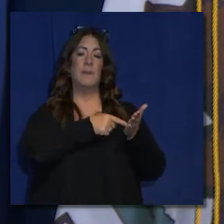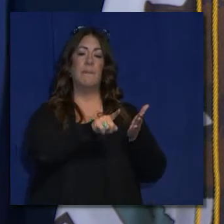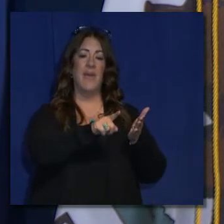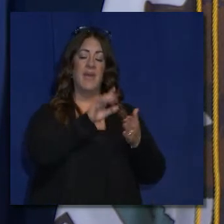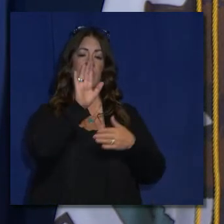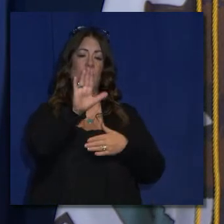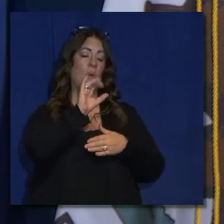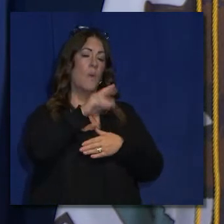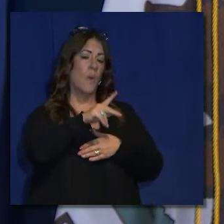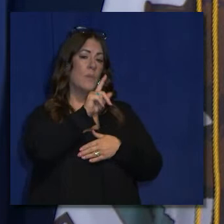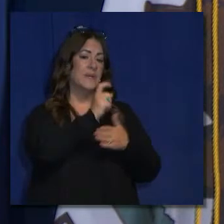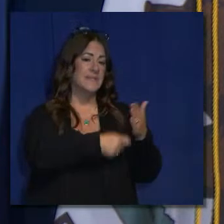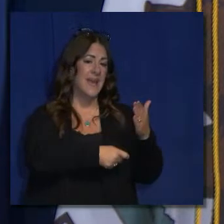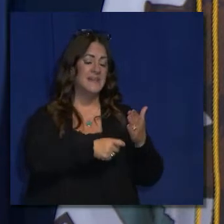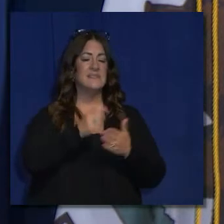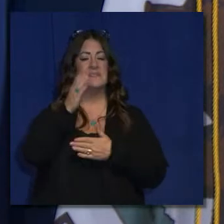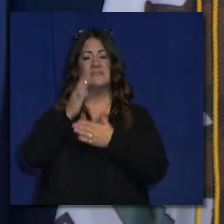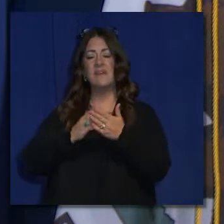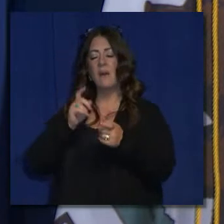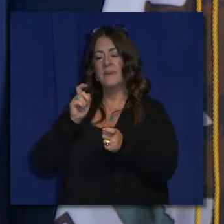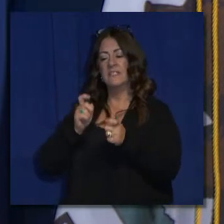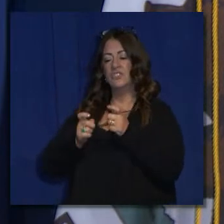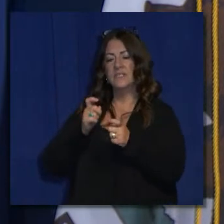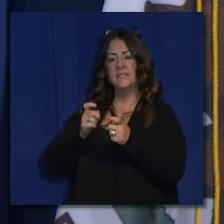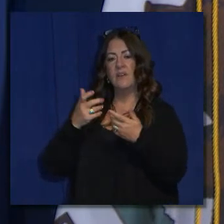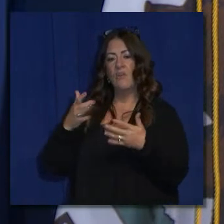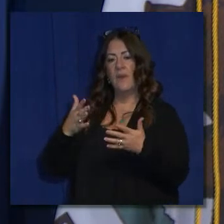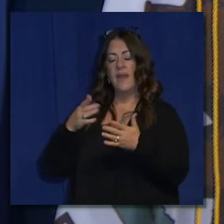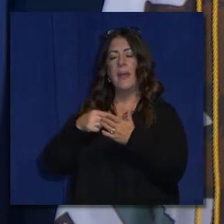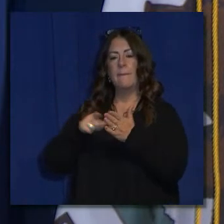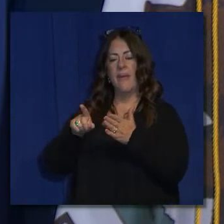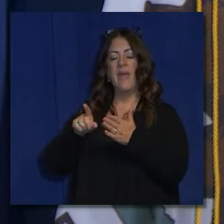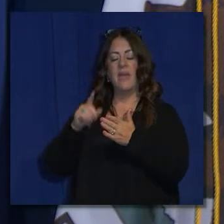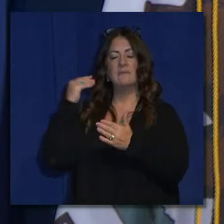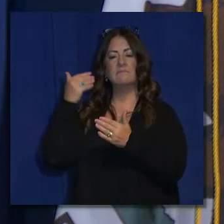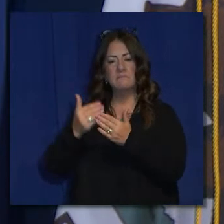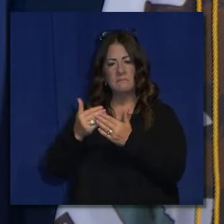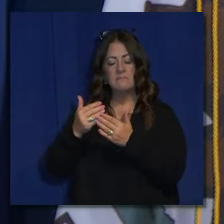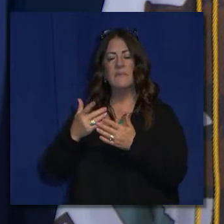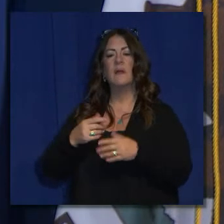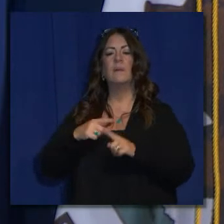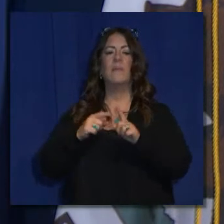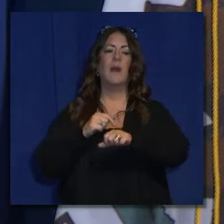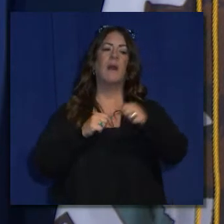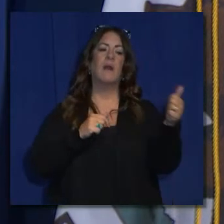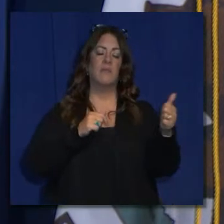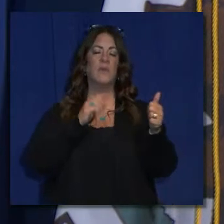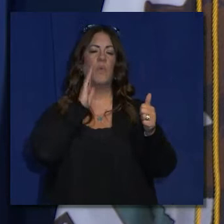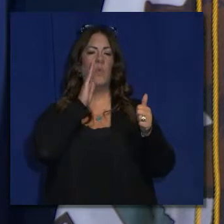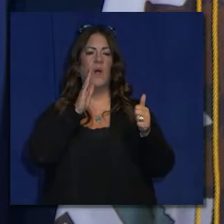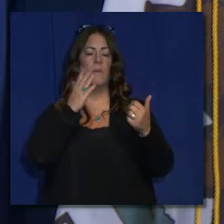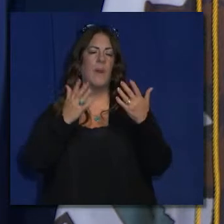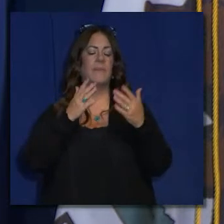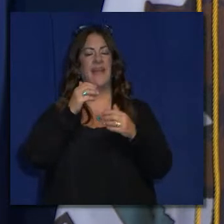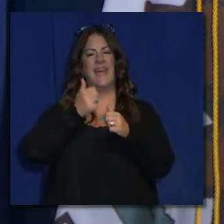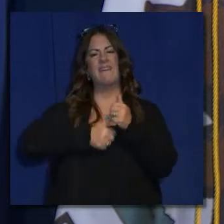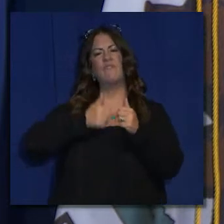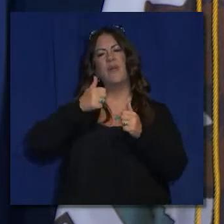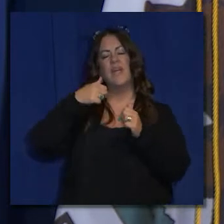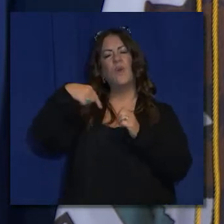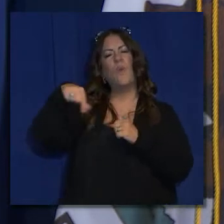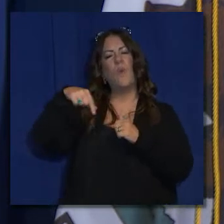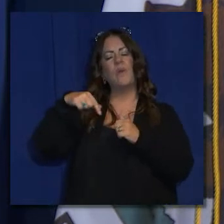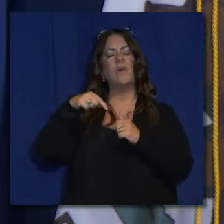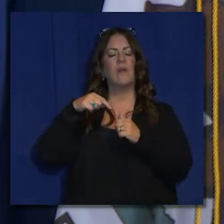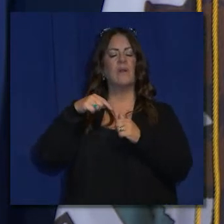and some, we think, have adjusted their income tax already. Others, they will do that in their next quarterly filing.